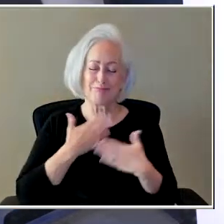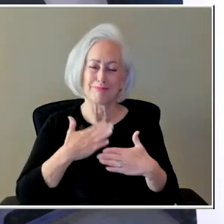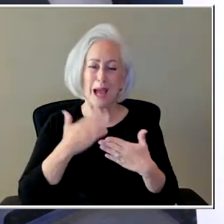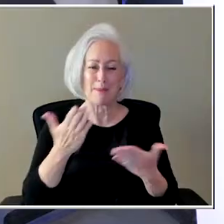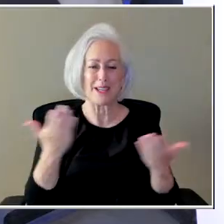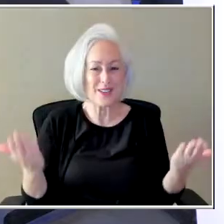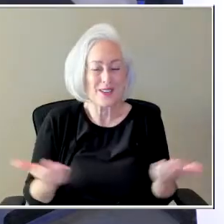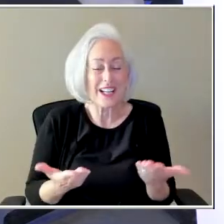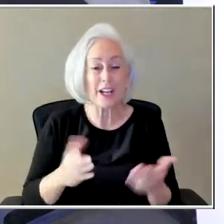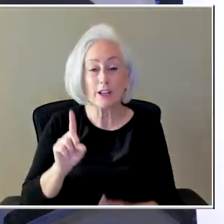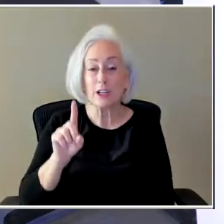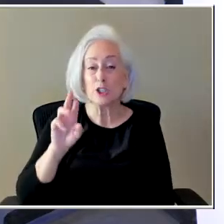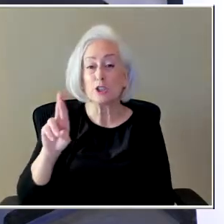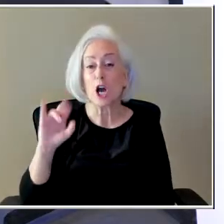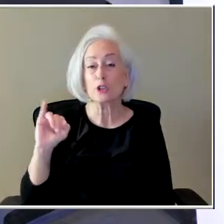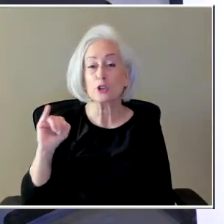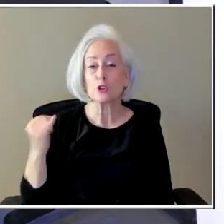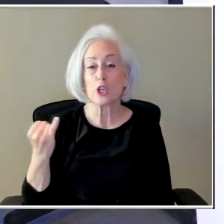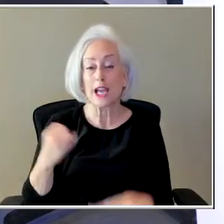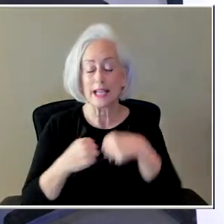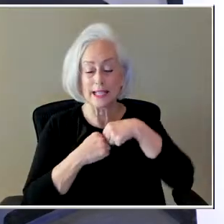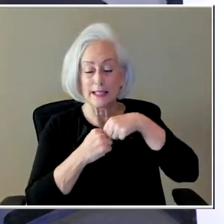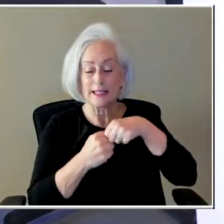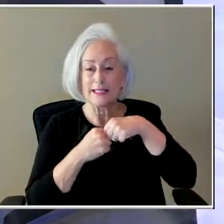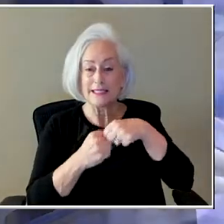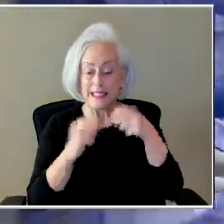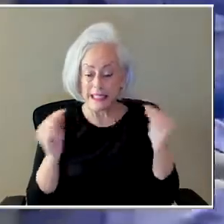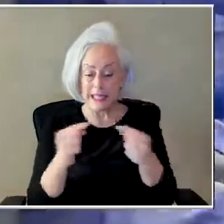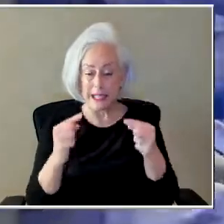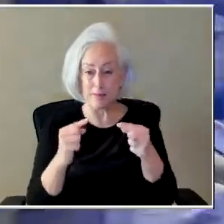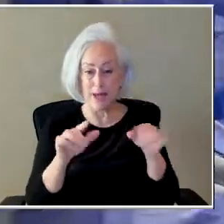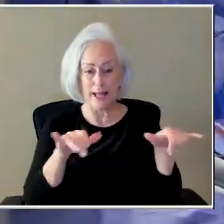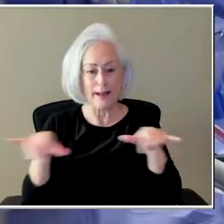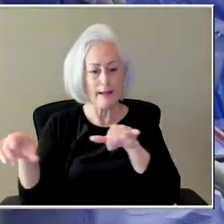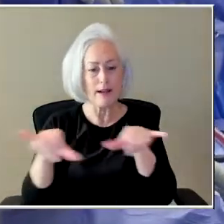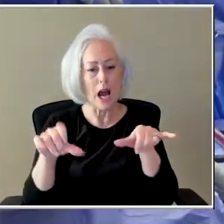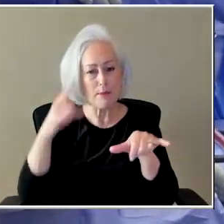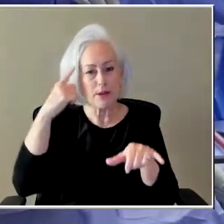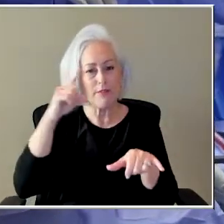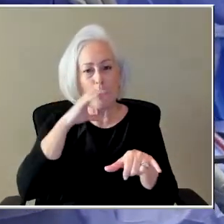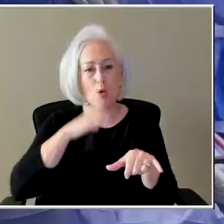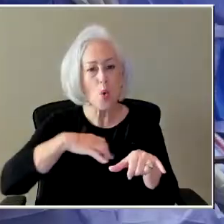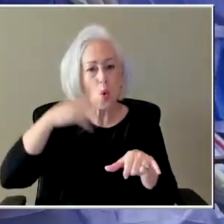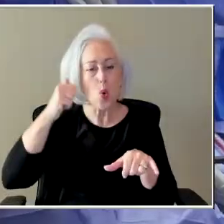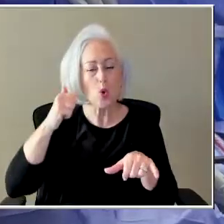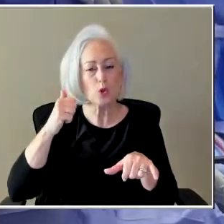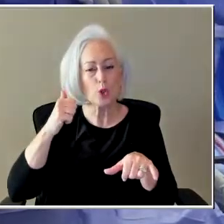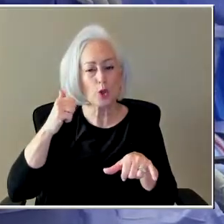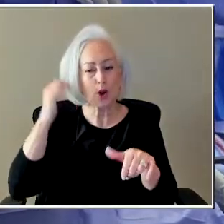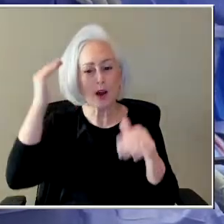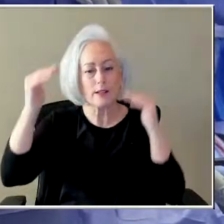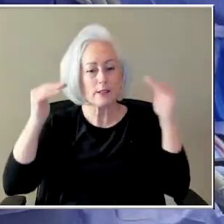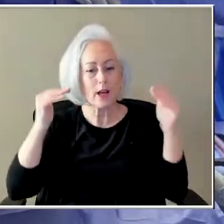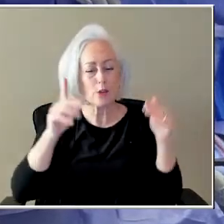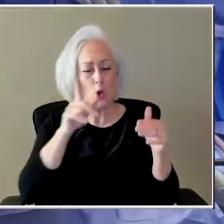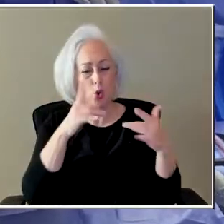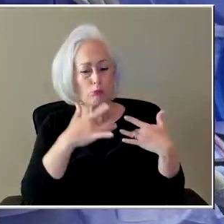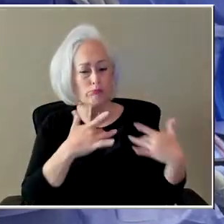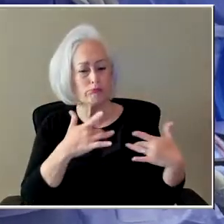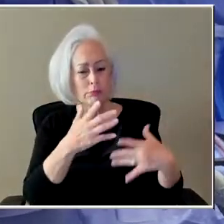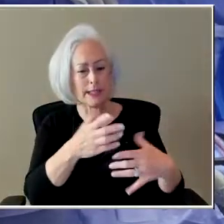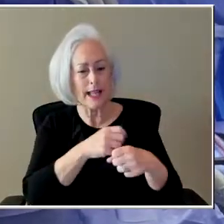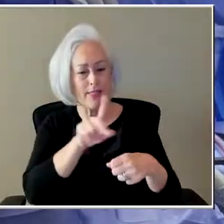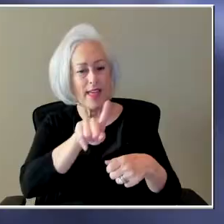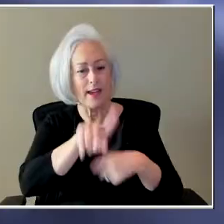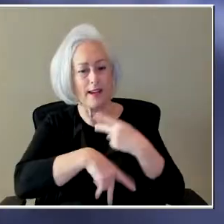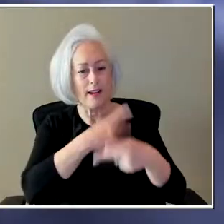pain, so common for older adults, but who's a candidate for this type of surgery? So really the main indications for a knee